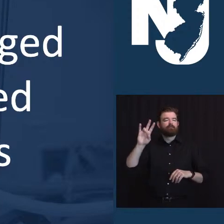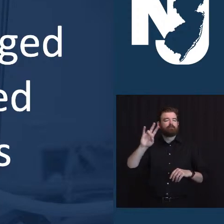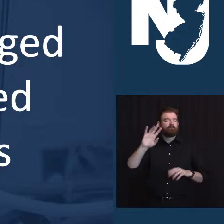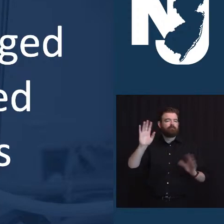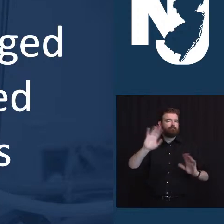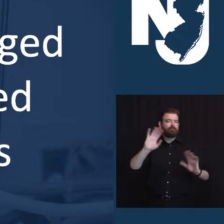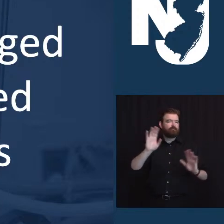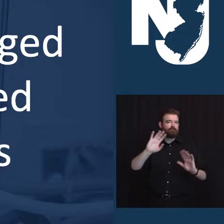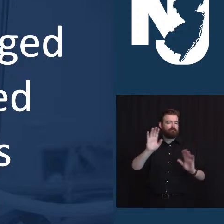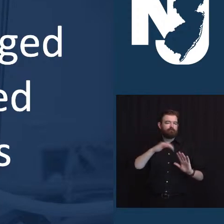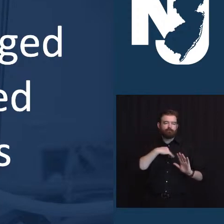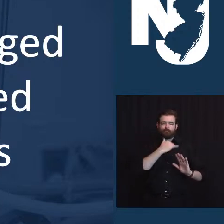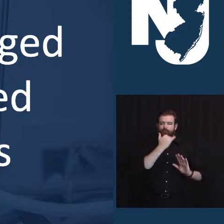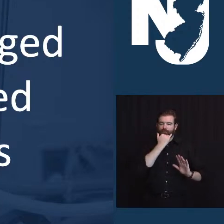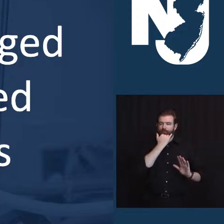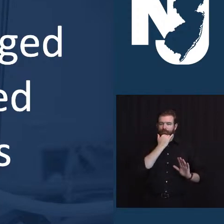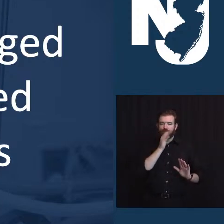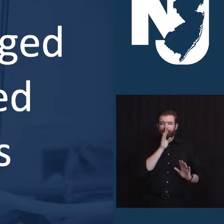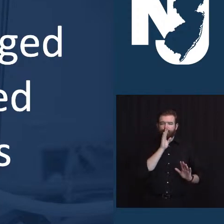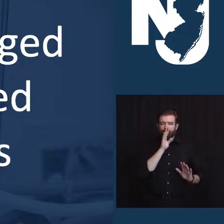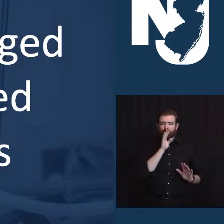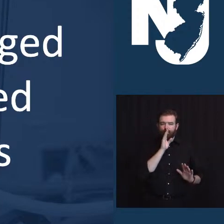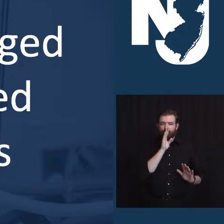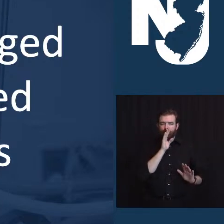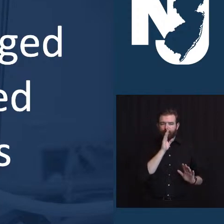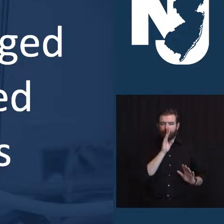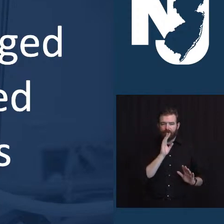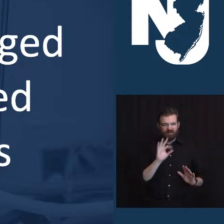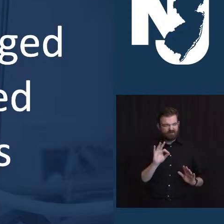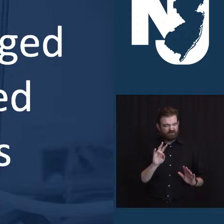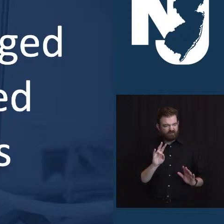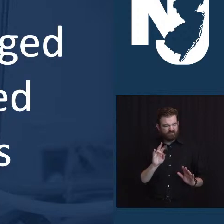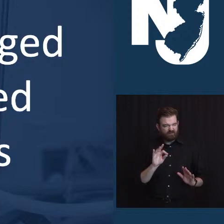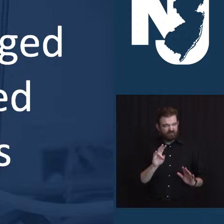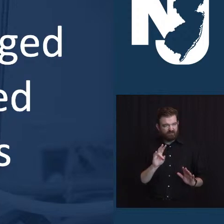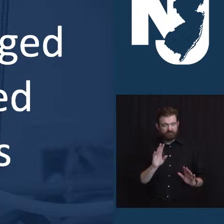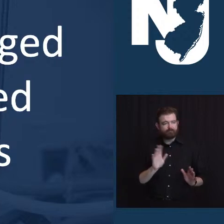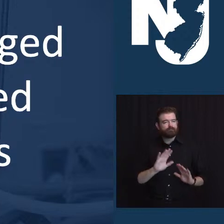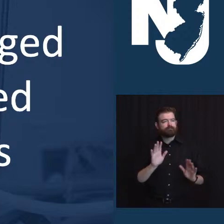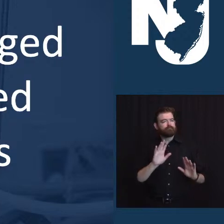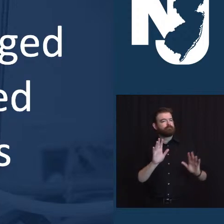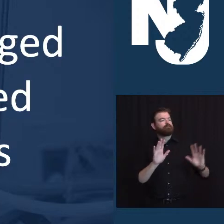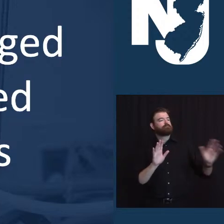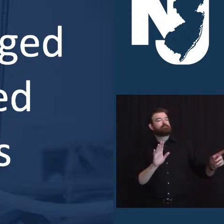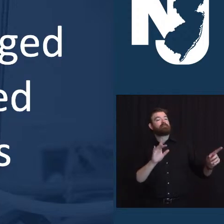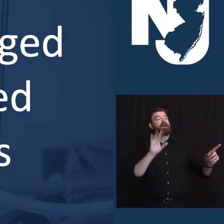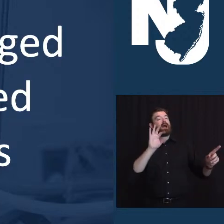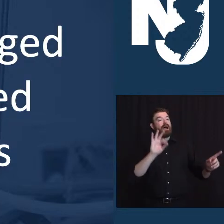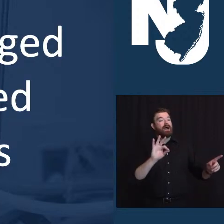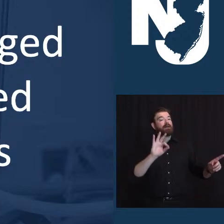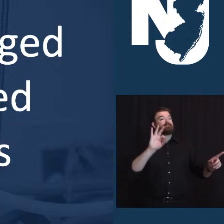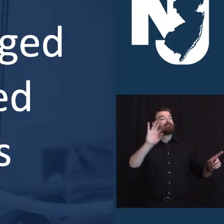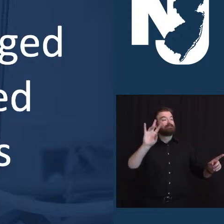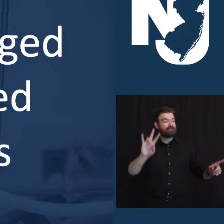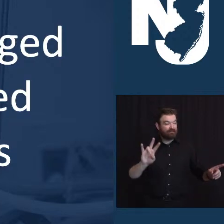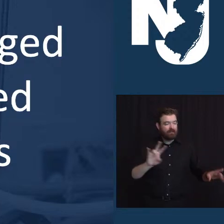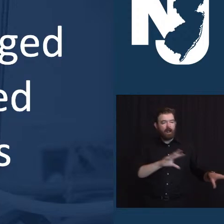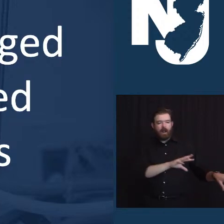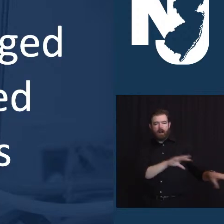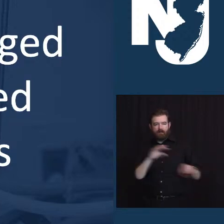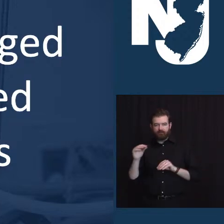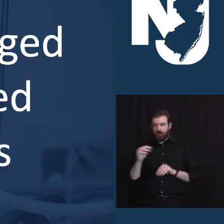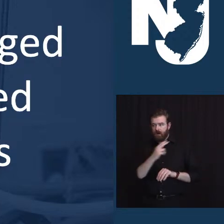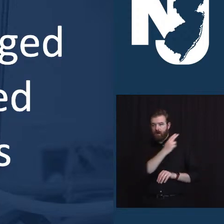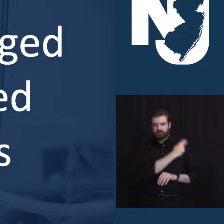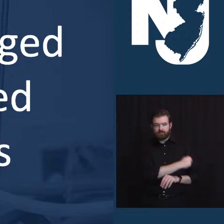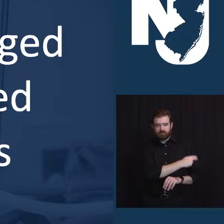97. Those numbers are not accurate. 97 were discharged, 67, Judy,